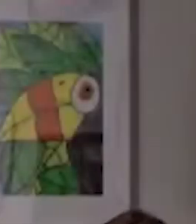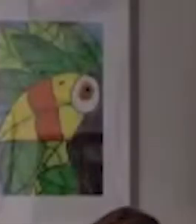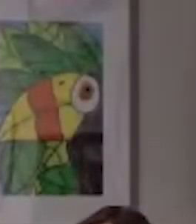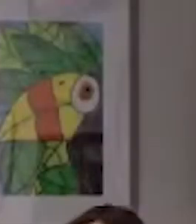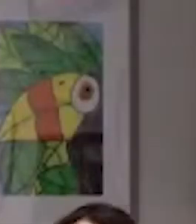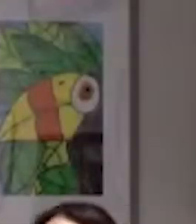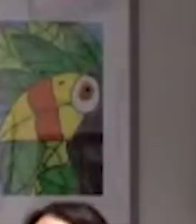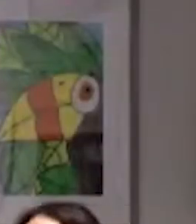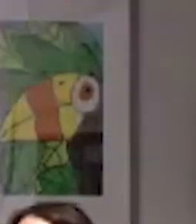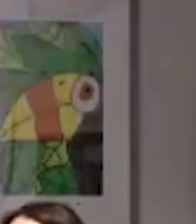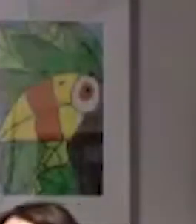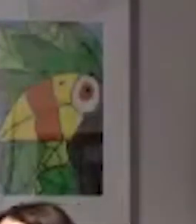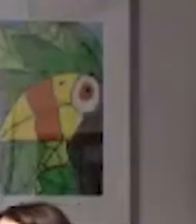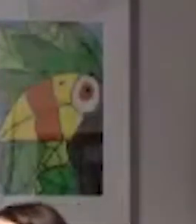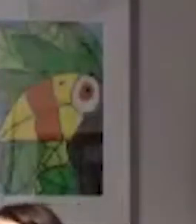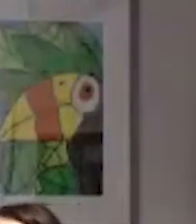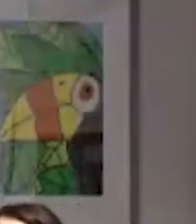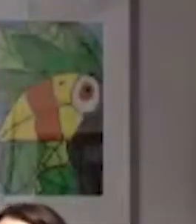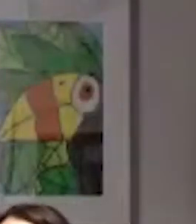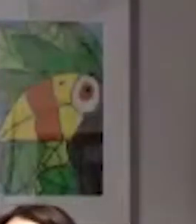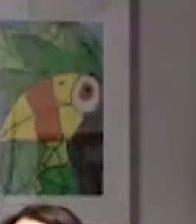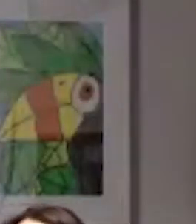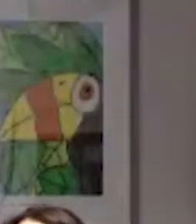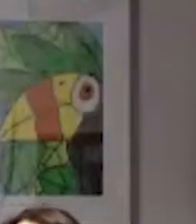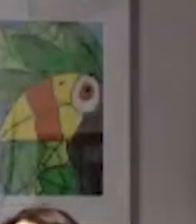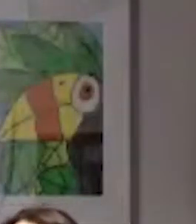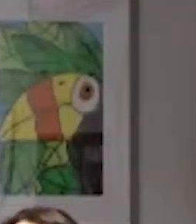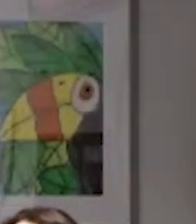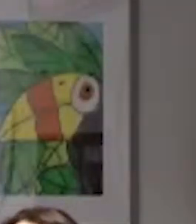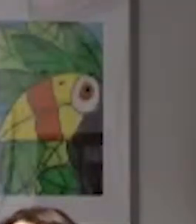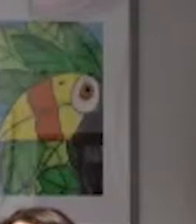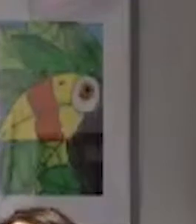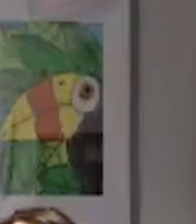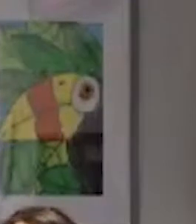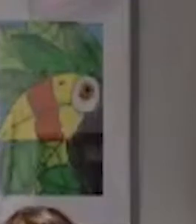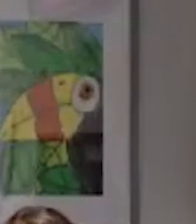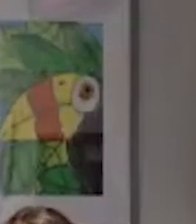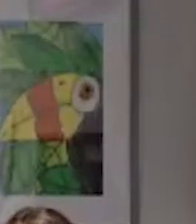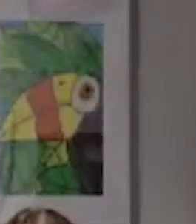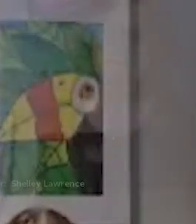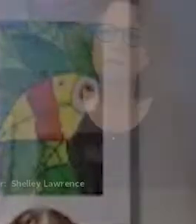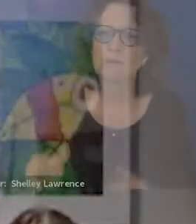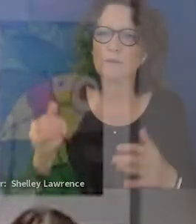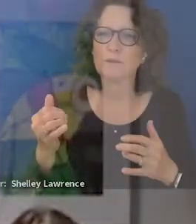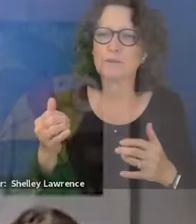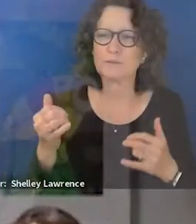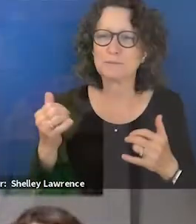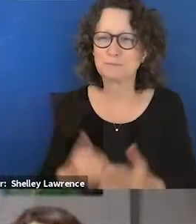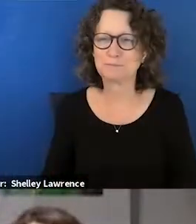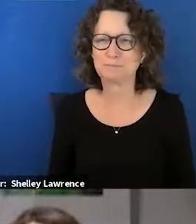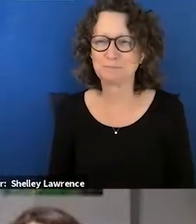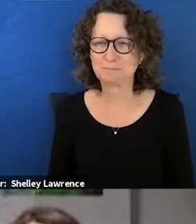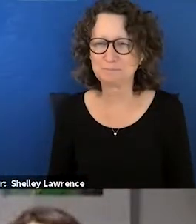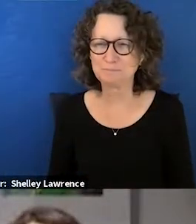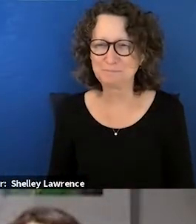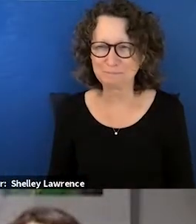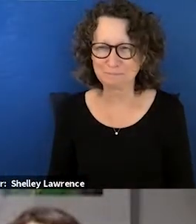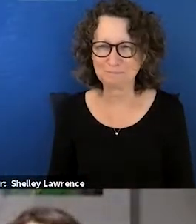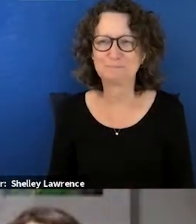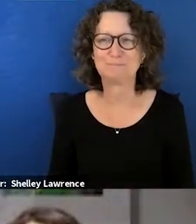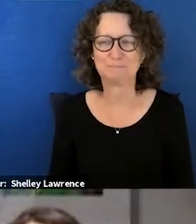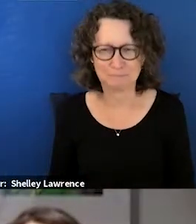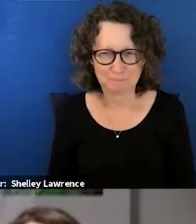Kate Ford, and we have concluded closed session this evening. It is Tuesday, September 28th, 2021, and